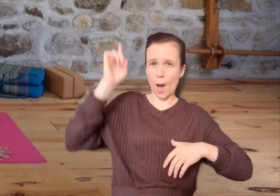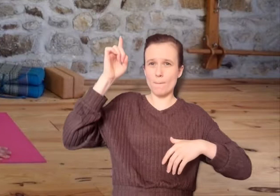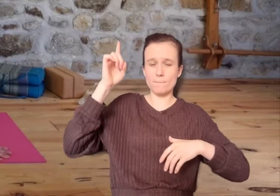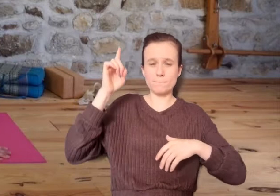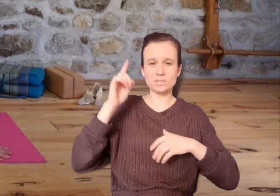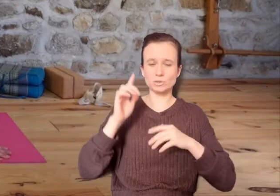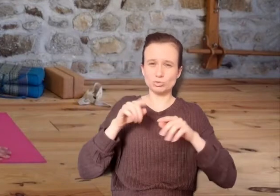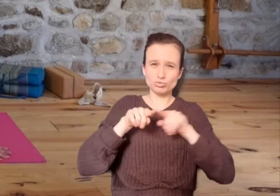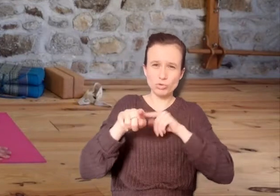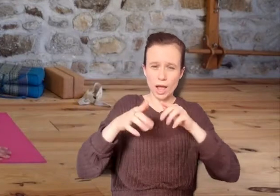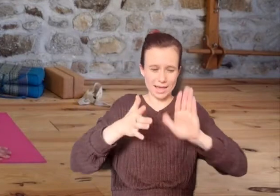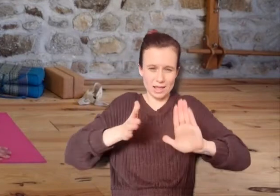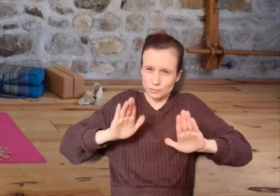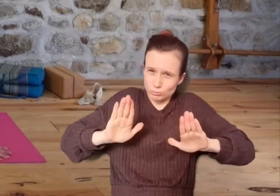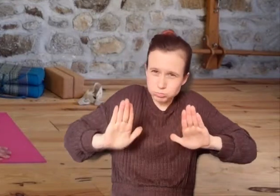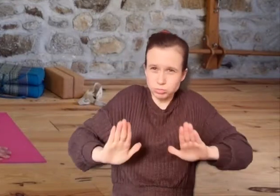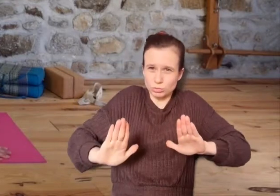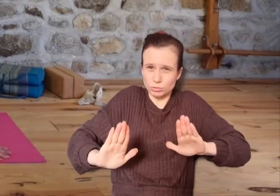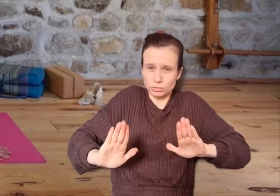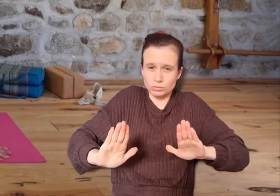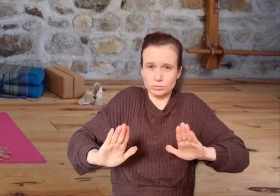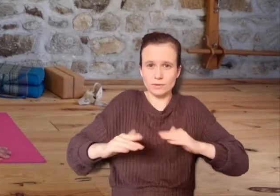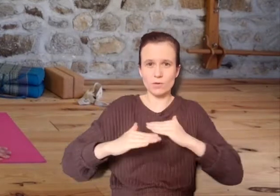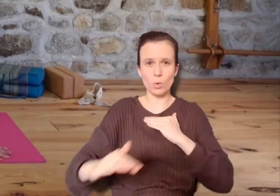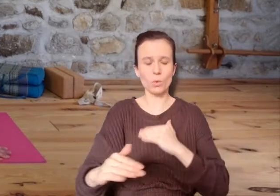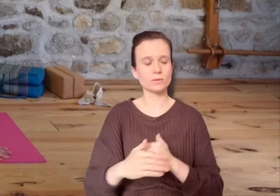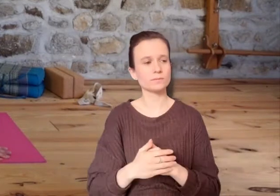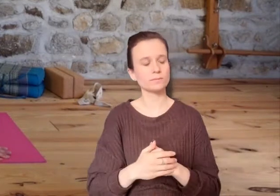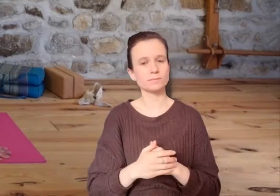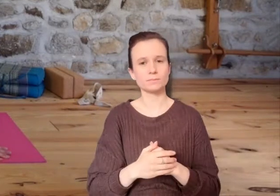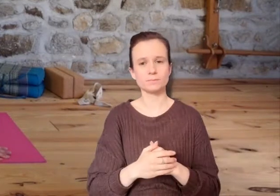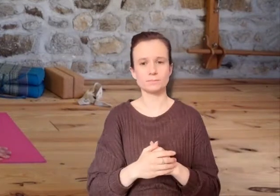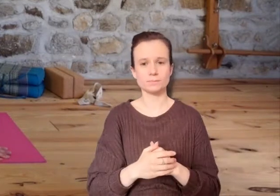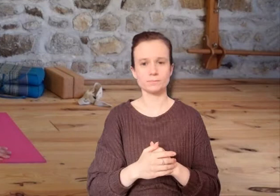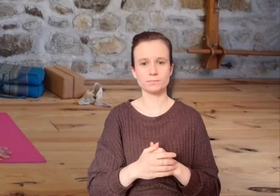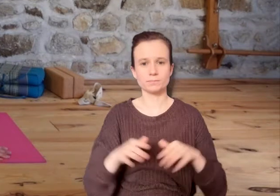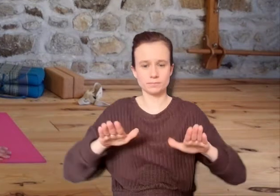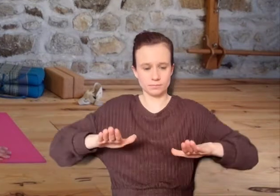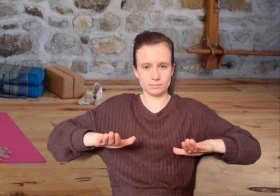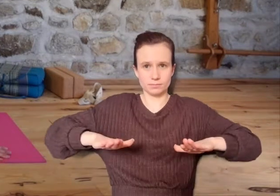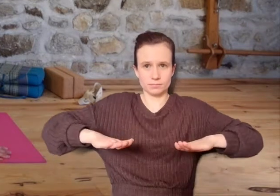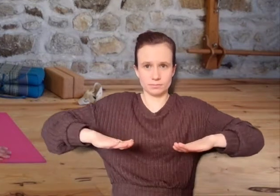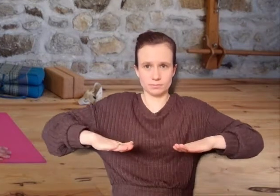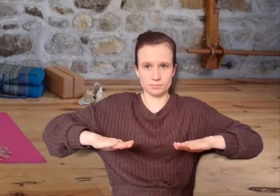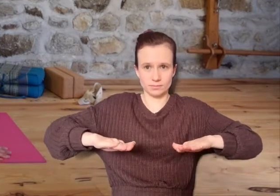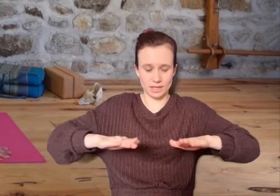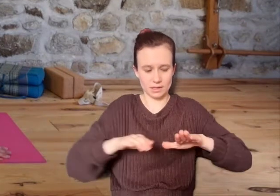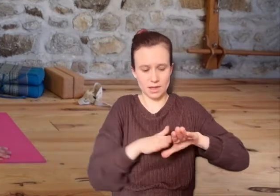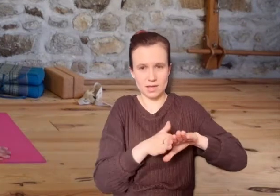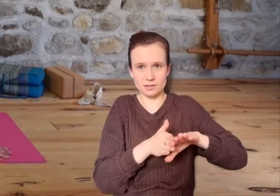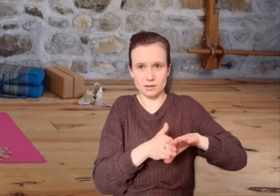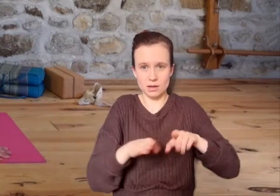to push my heels to the floor. I'm allowing my insteps to touch the floor if I can.